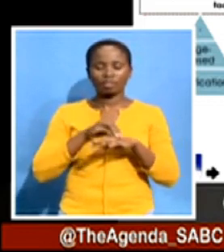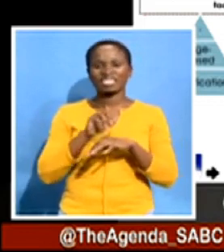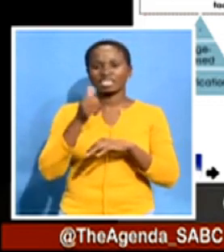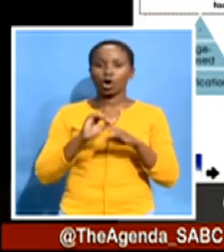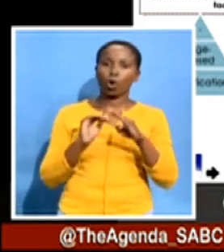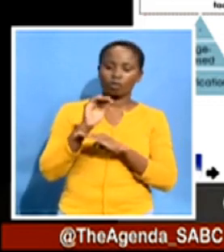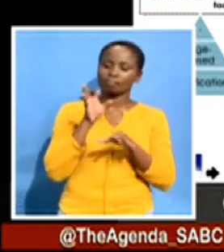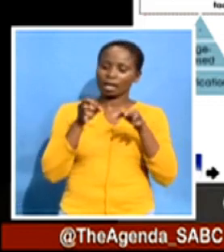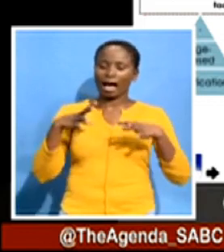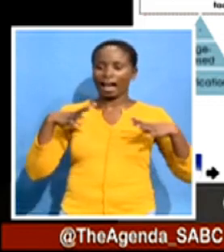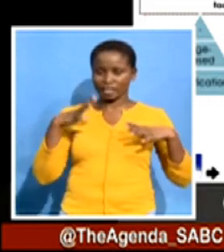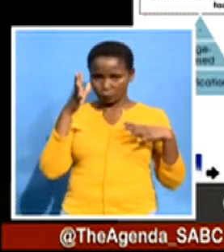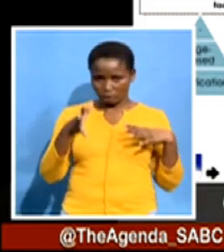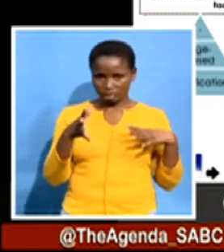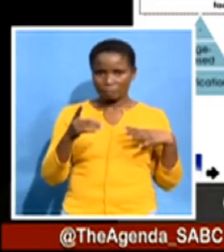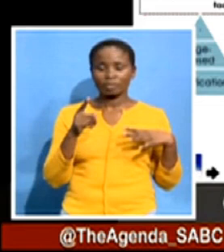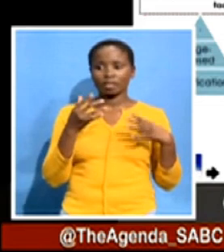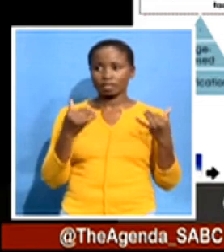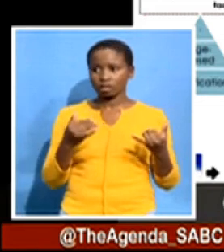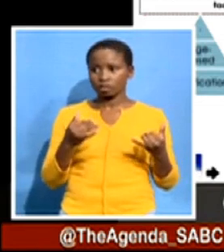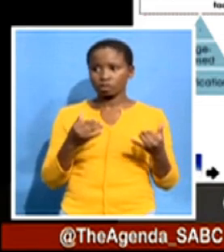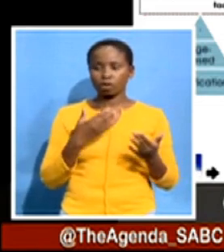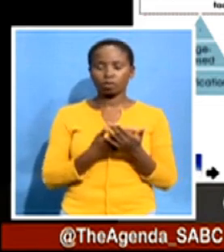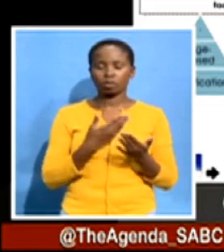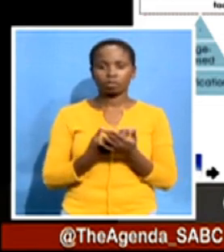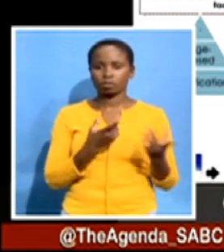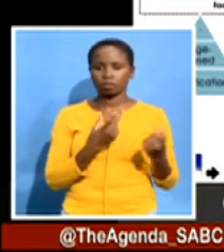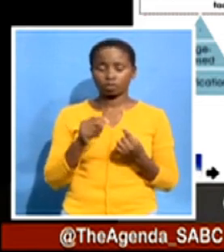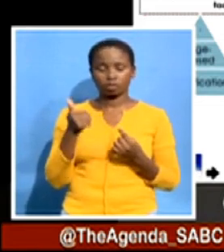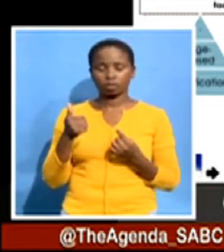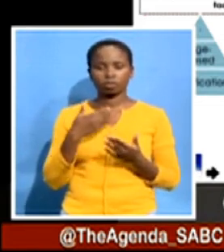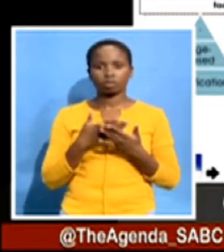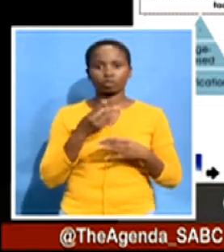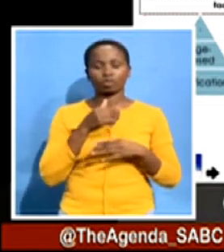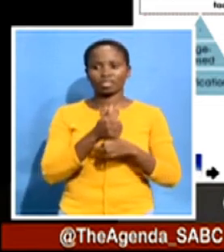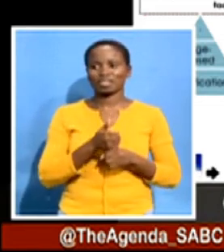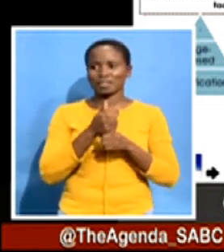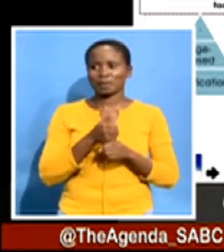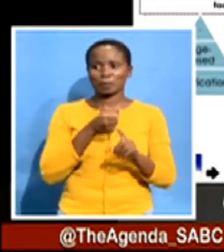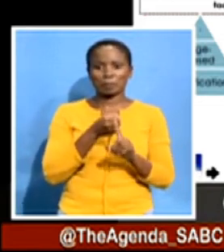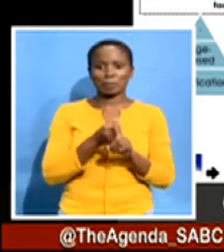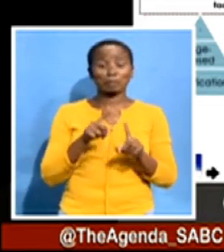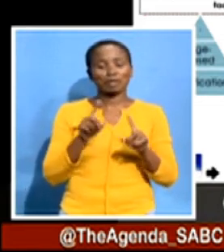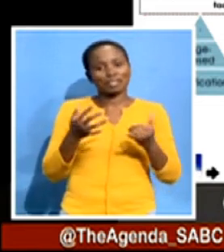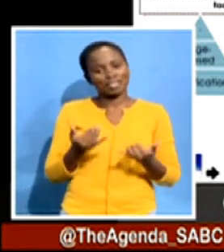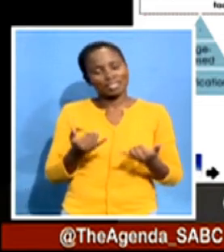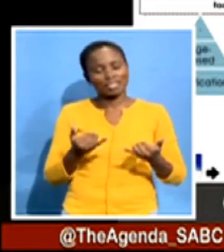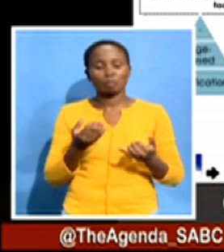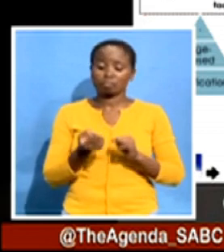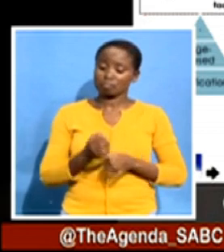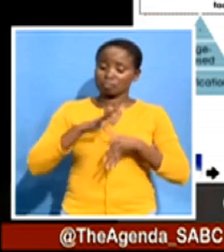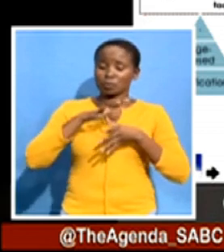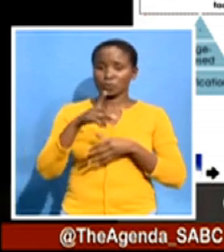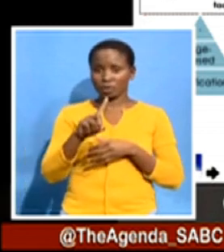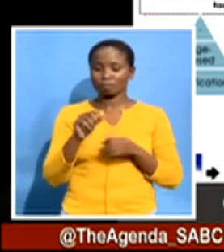other bands will come in. But for now, the first priority is to start with the vaccination of people over the age